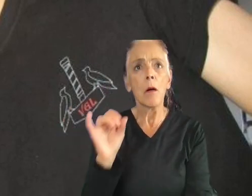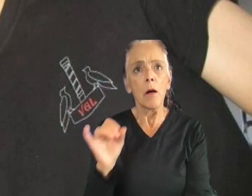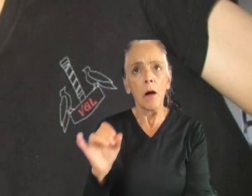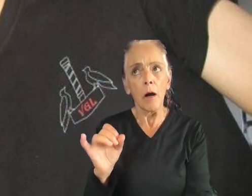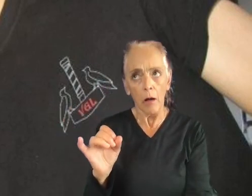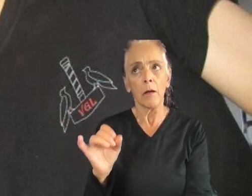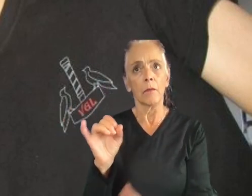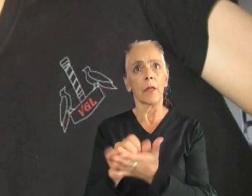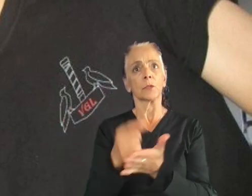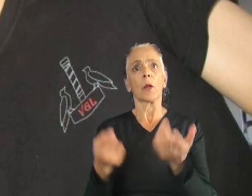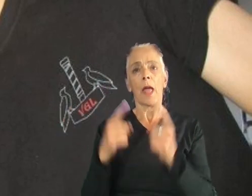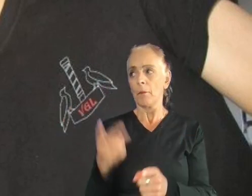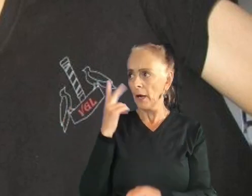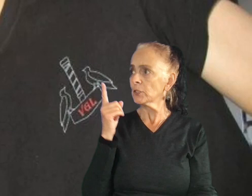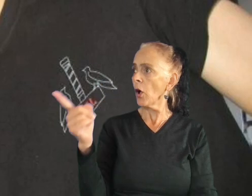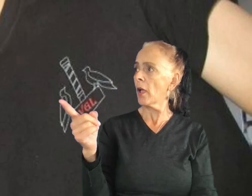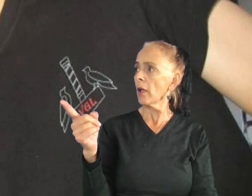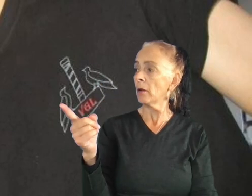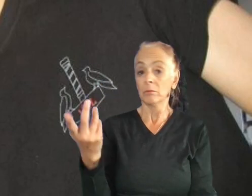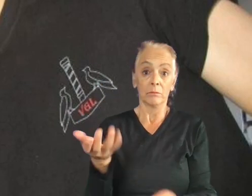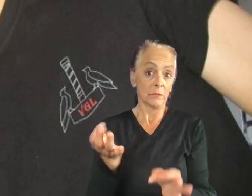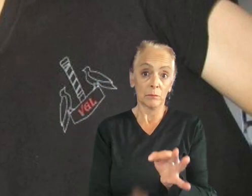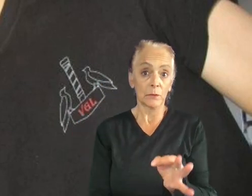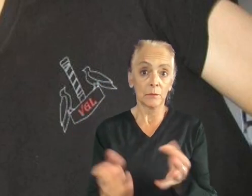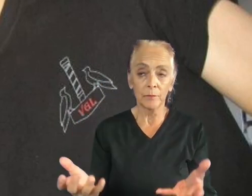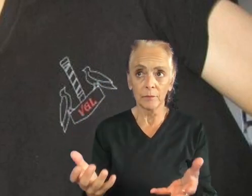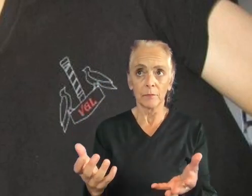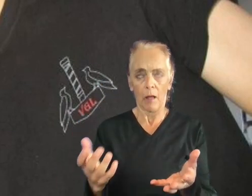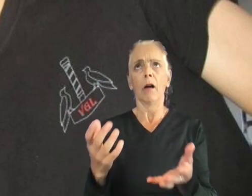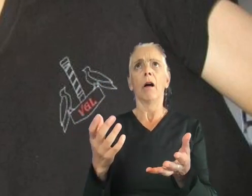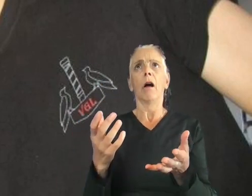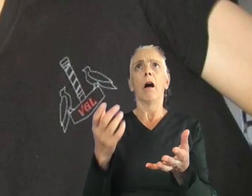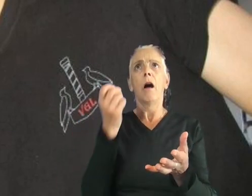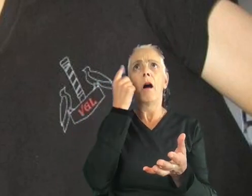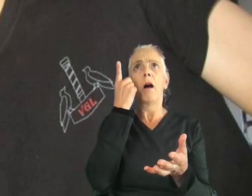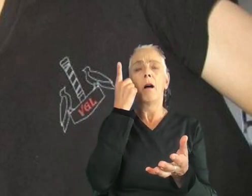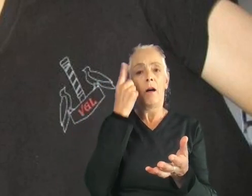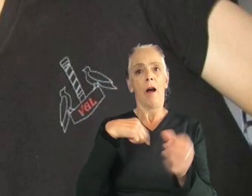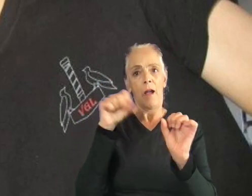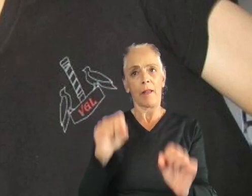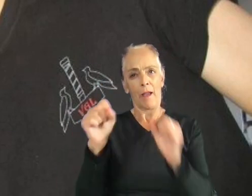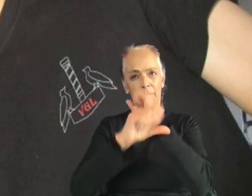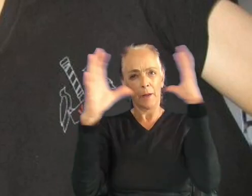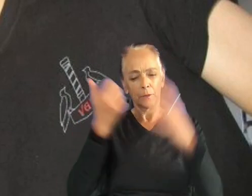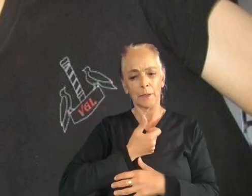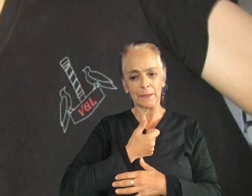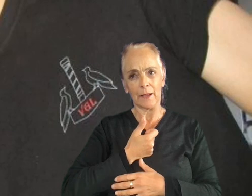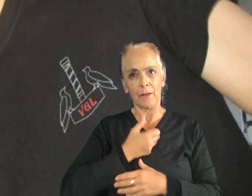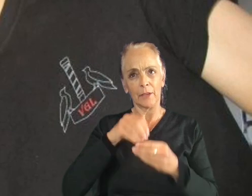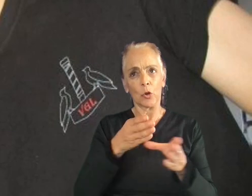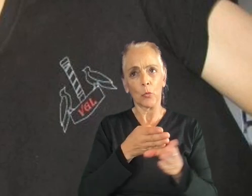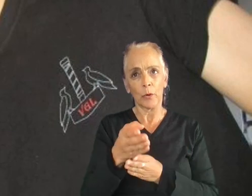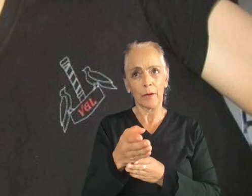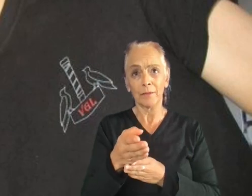That's what happened. I saw him. It's very simple. Something clicked in my head, and all of a sudden I was able to visualize myself in a career